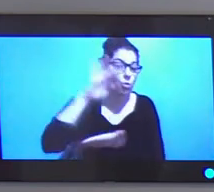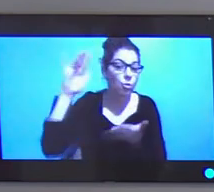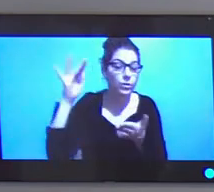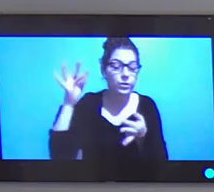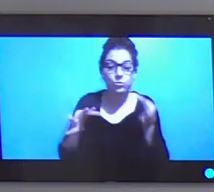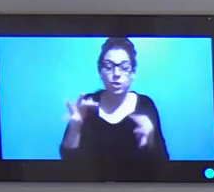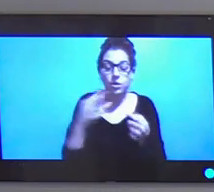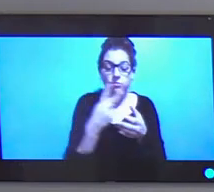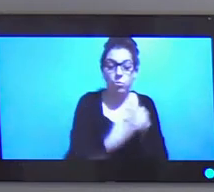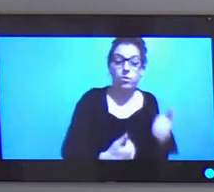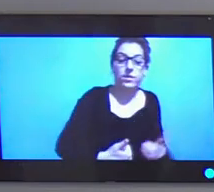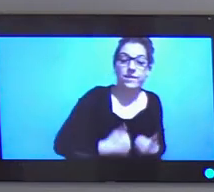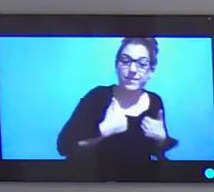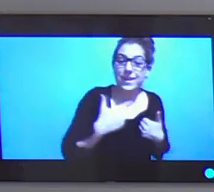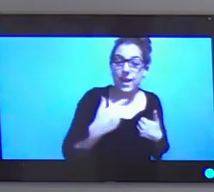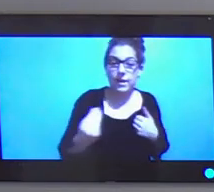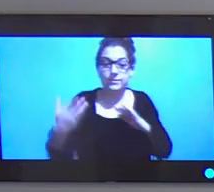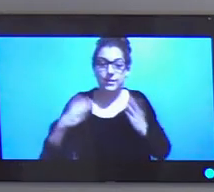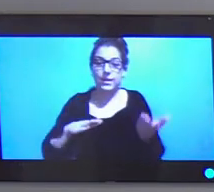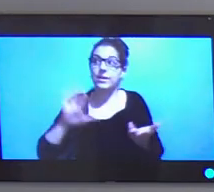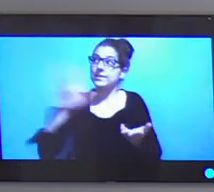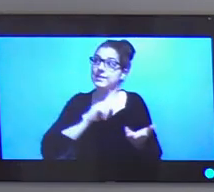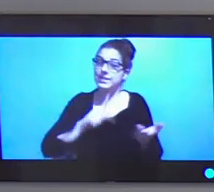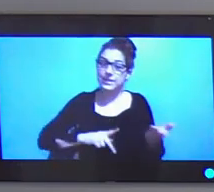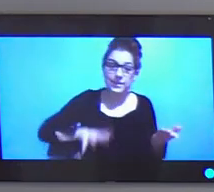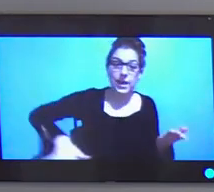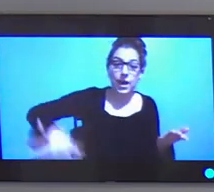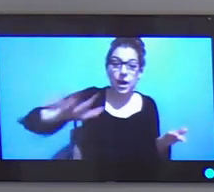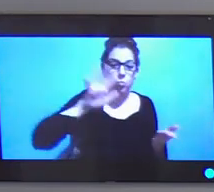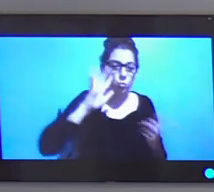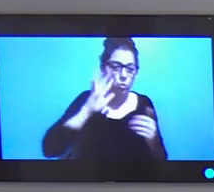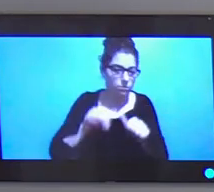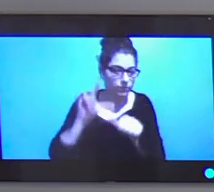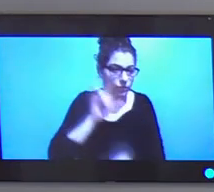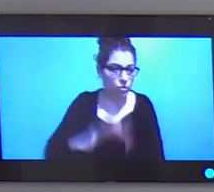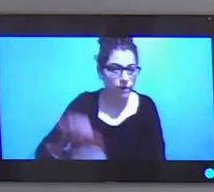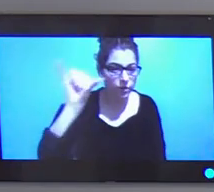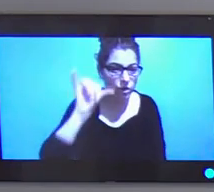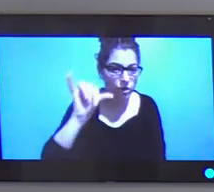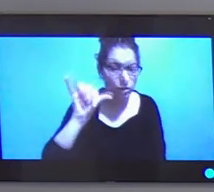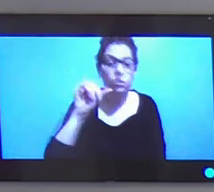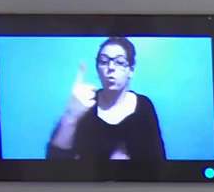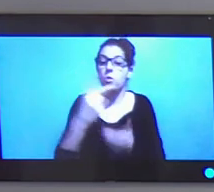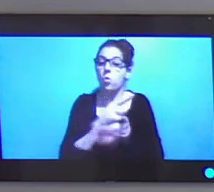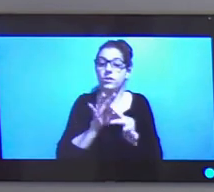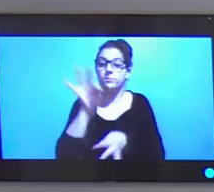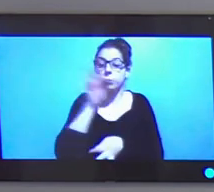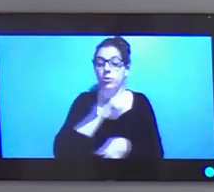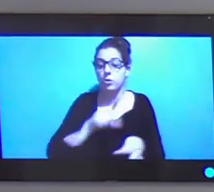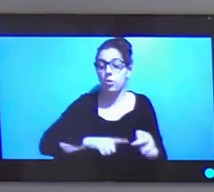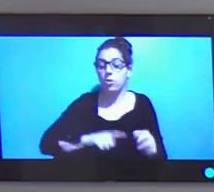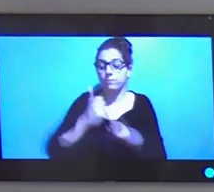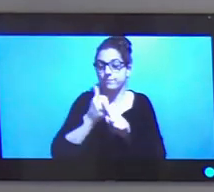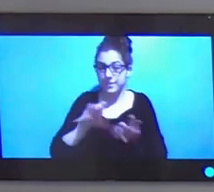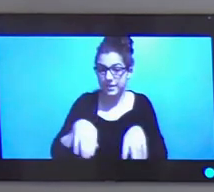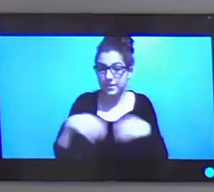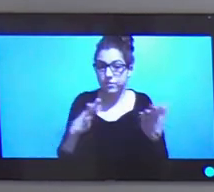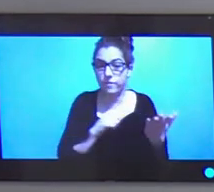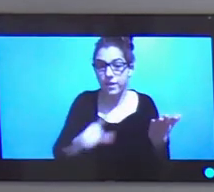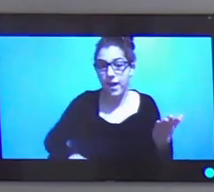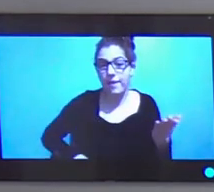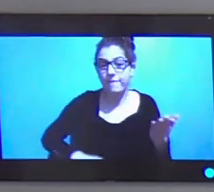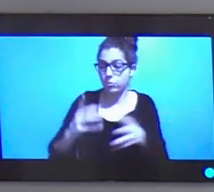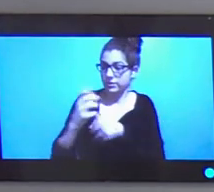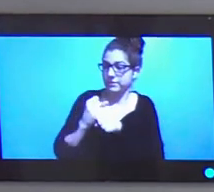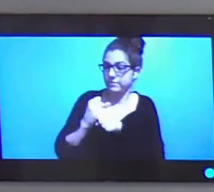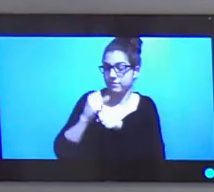dead, whose kingdom will have no end. In one Holy Spirit, the Lord and giver of life, who proceeds from the Father